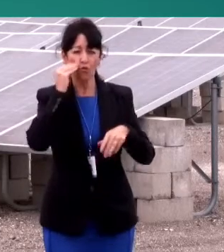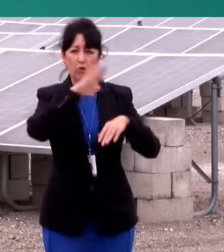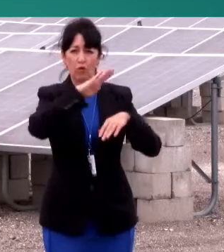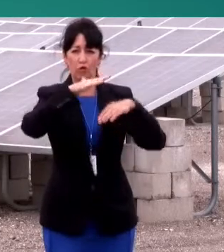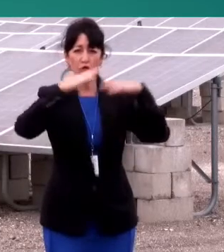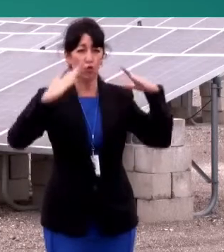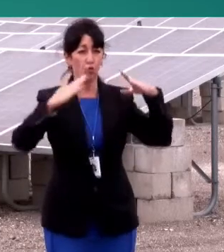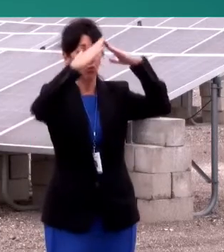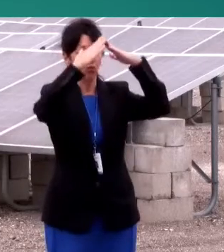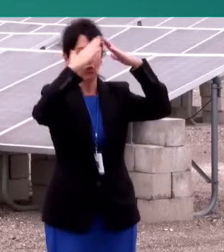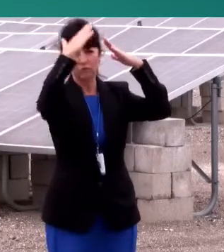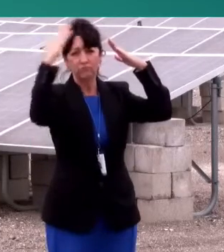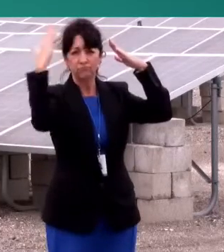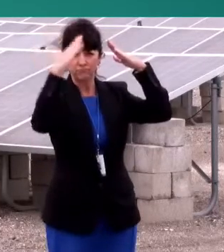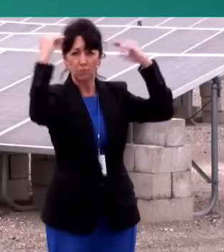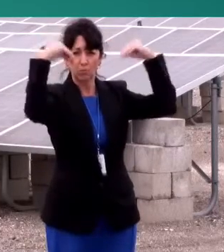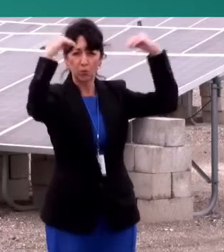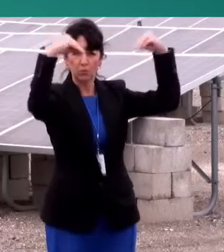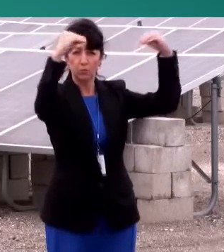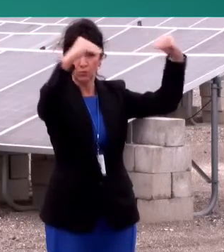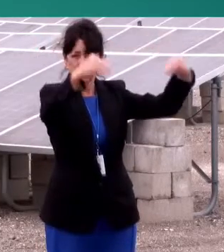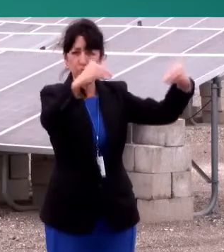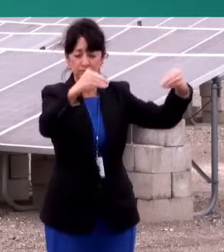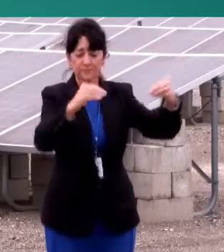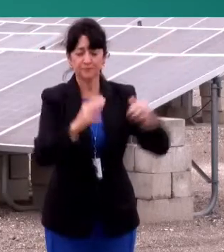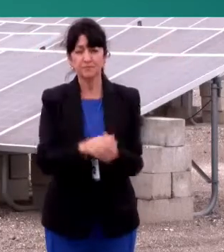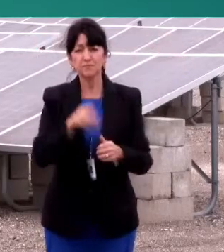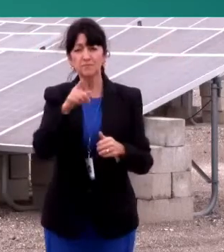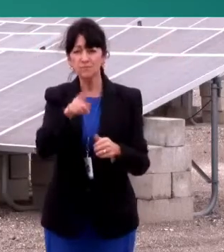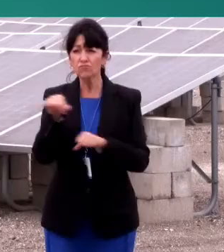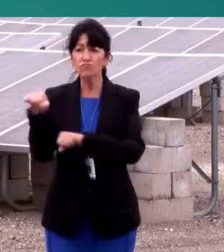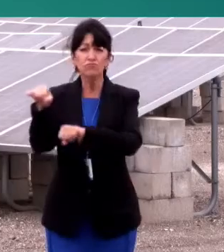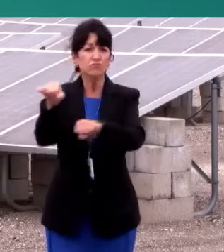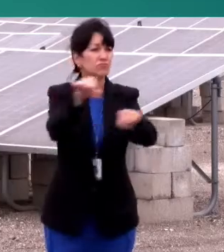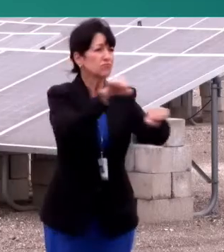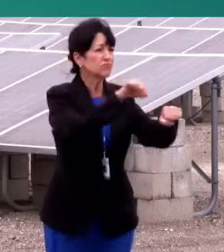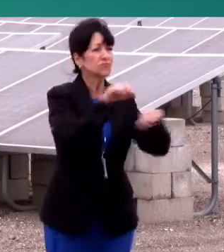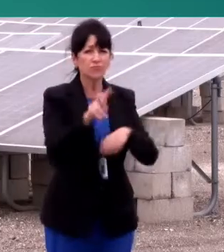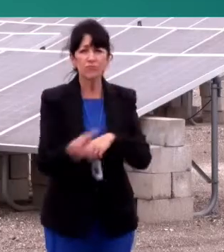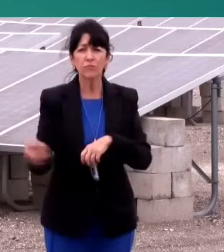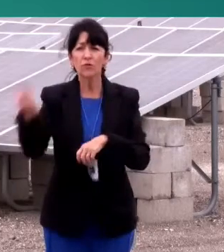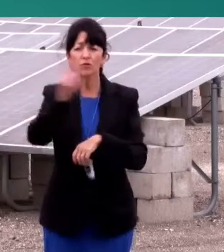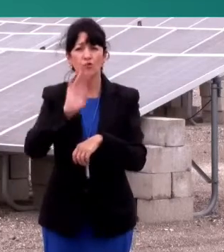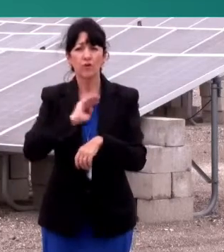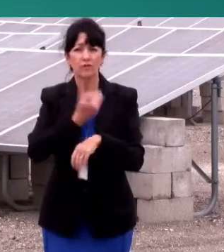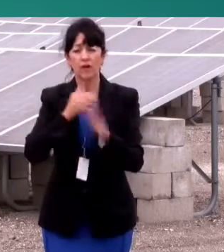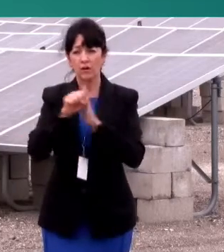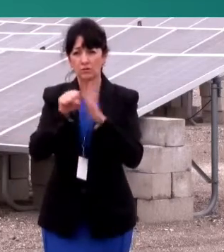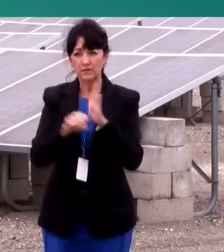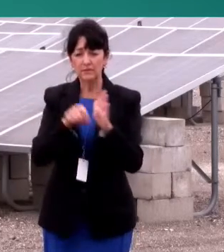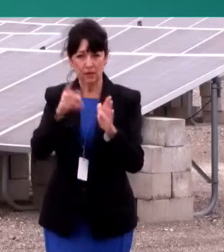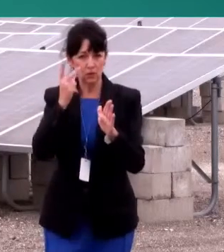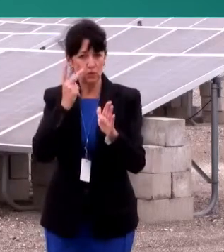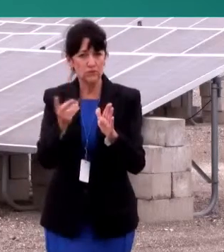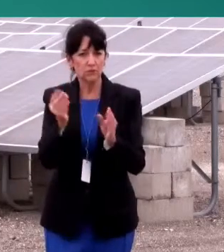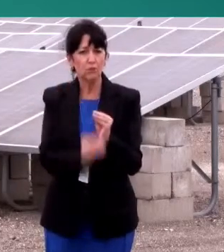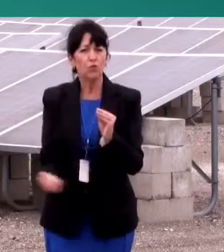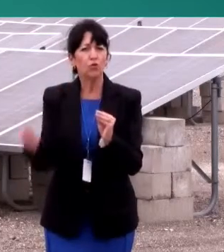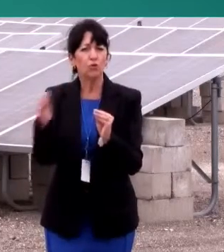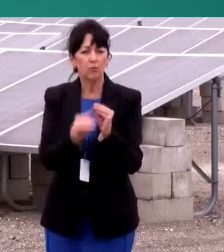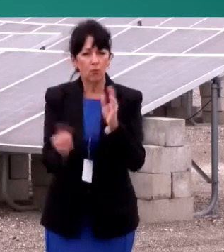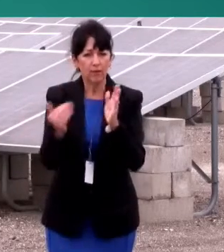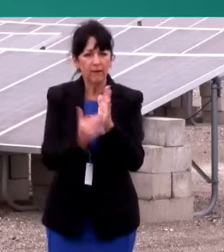As you travel around our state and other states in the region across the country, you see more of these again and again, as well as